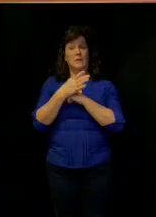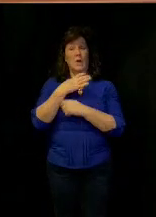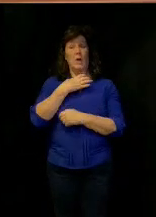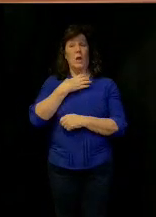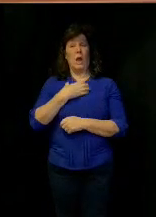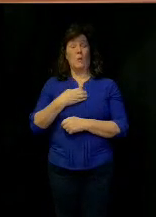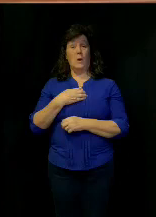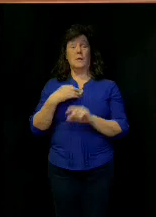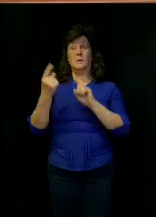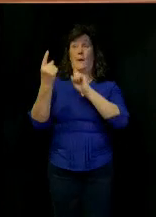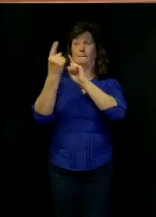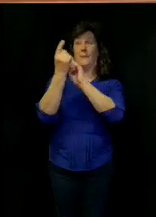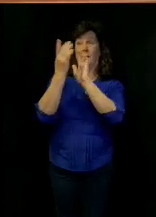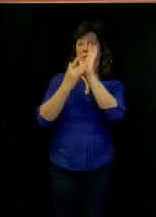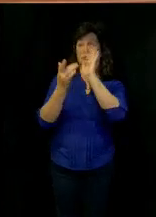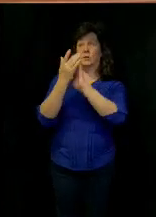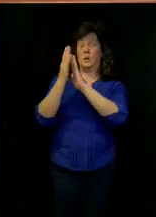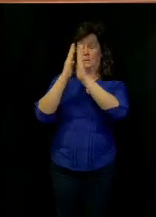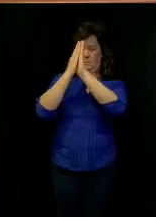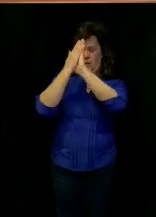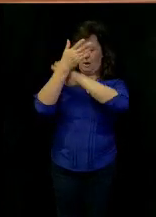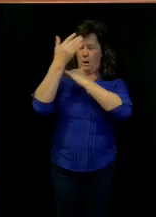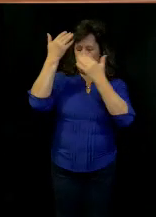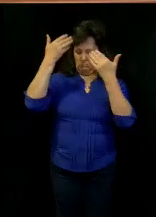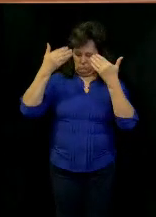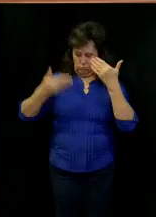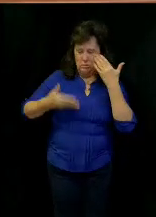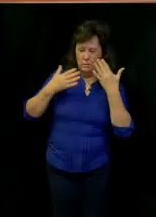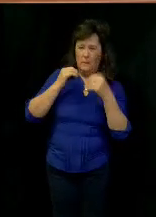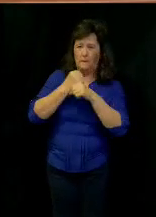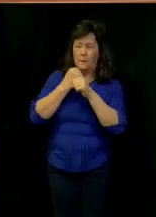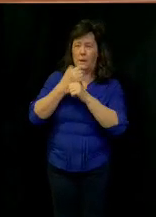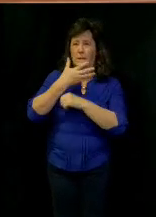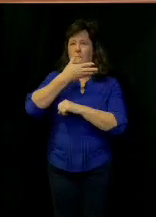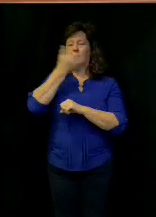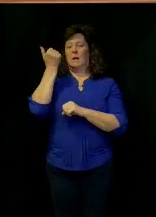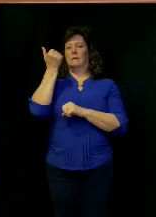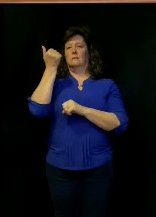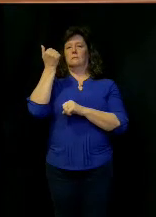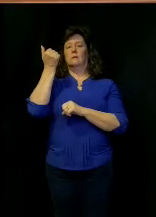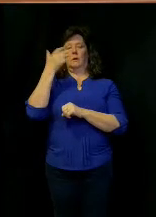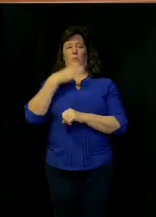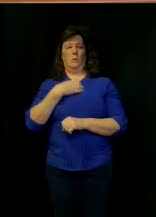Jesus, we look just, it changed something, make us all look a little better.